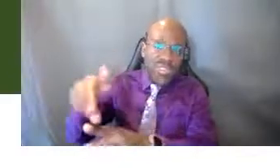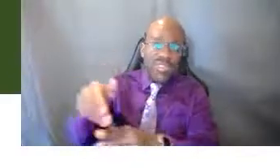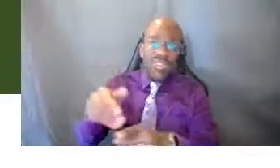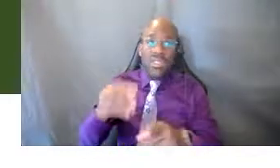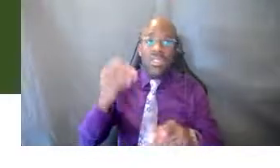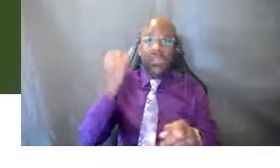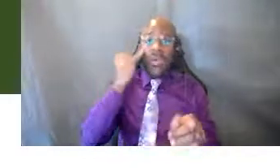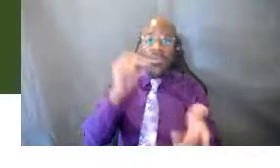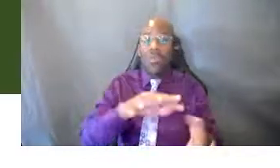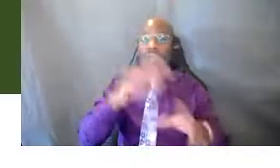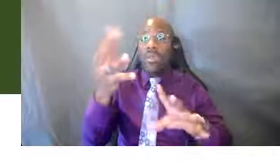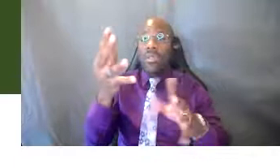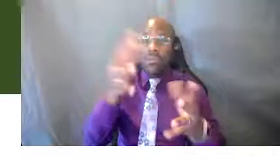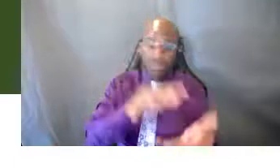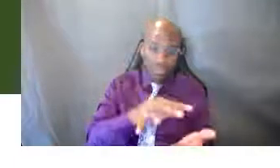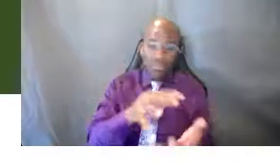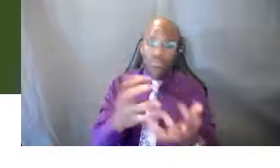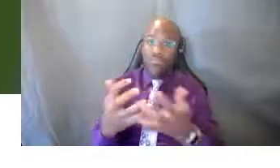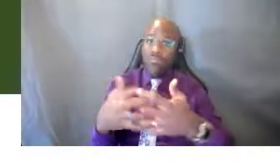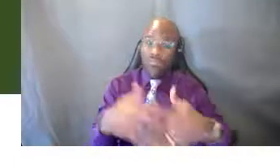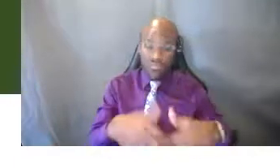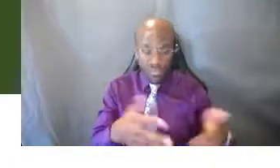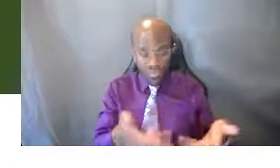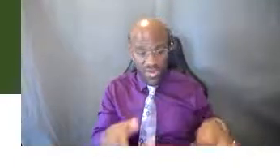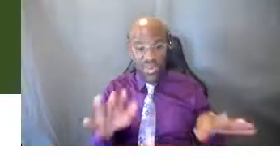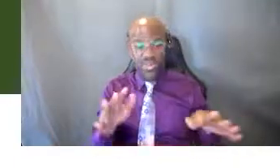even after the crisis abates,